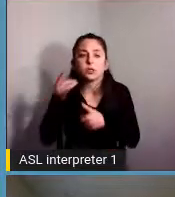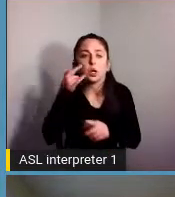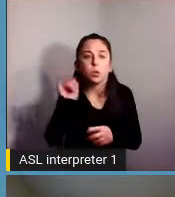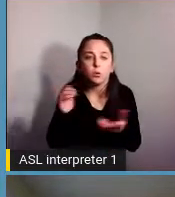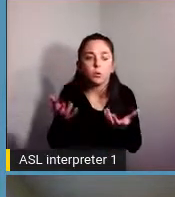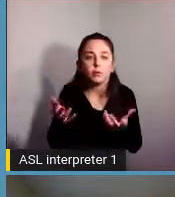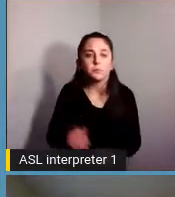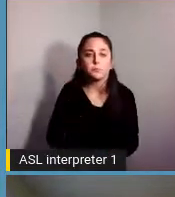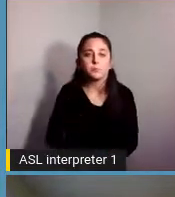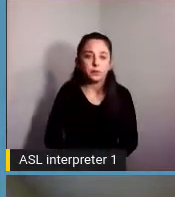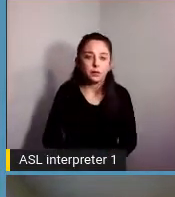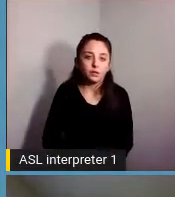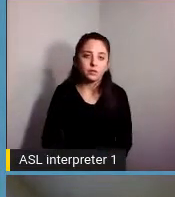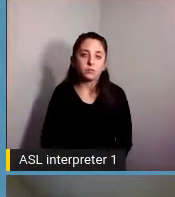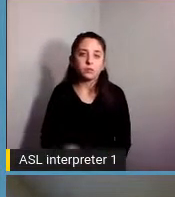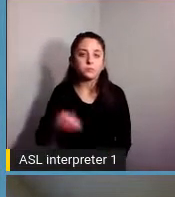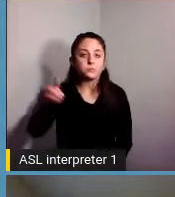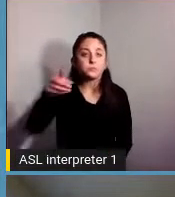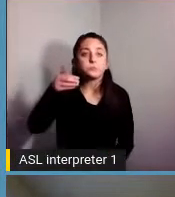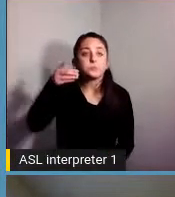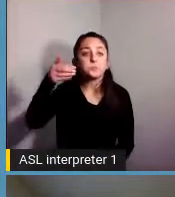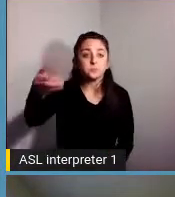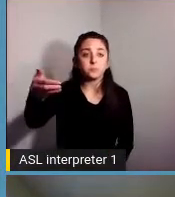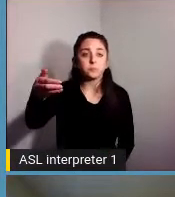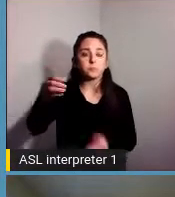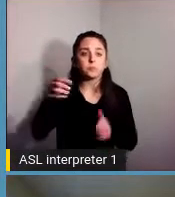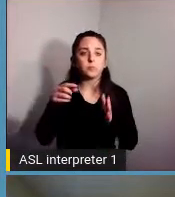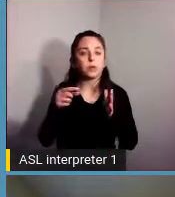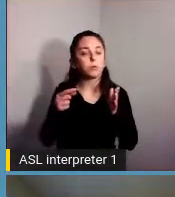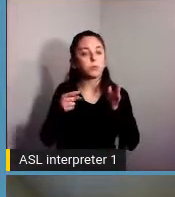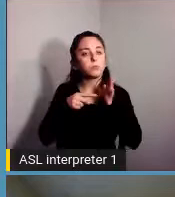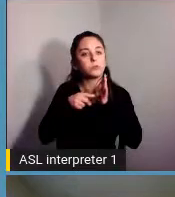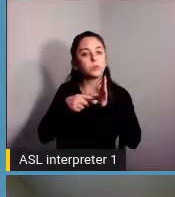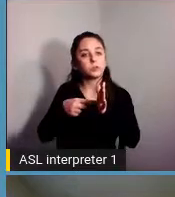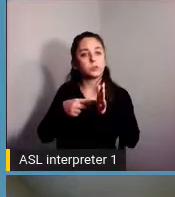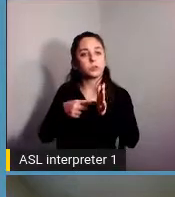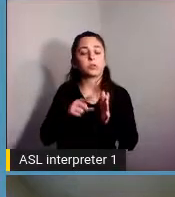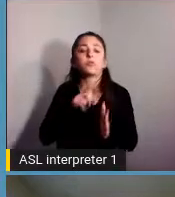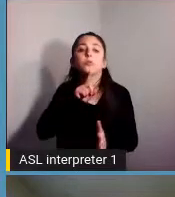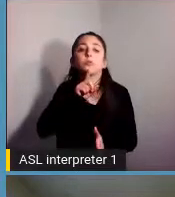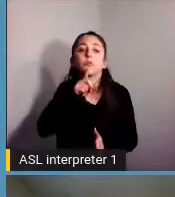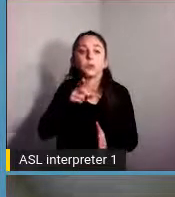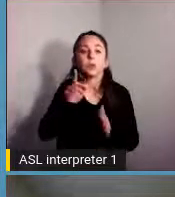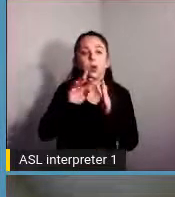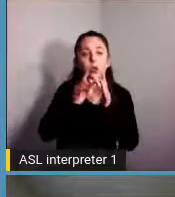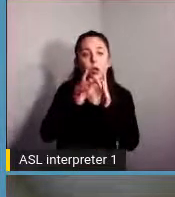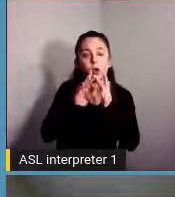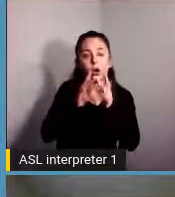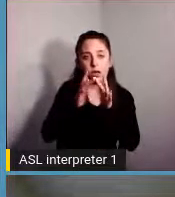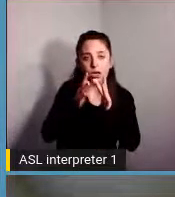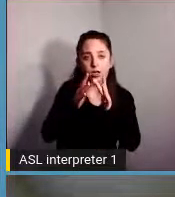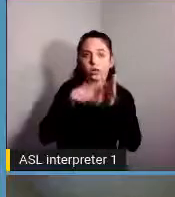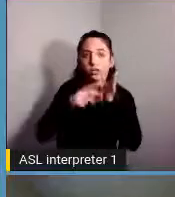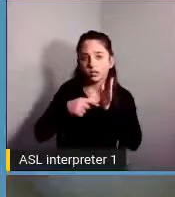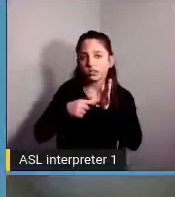What I want to show you next is the actual online exhibit.